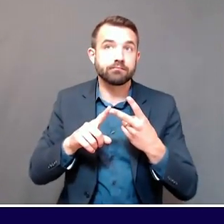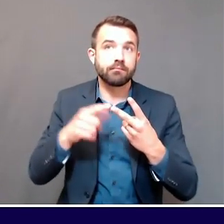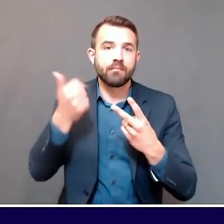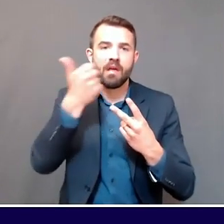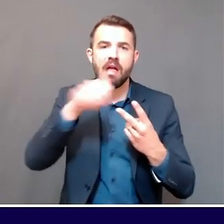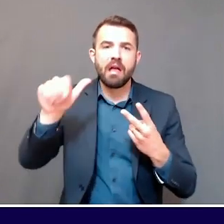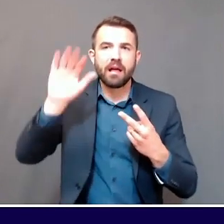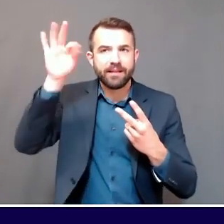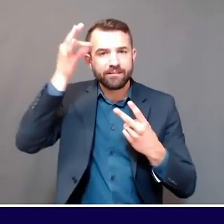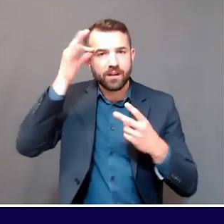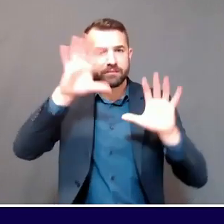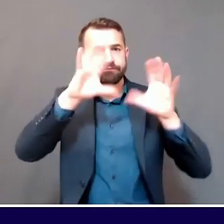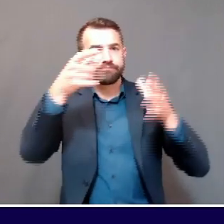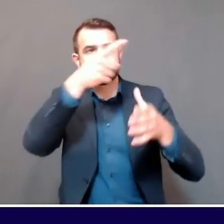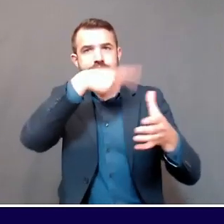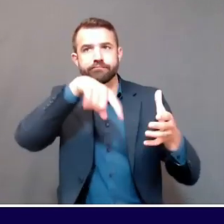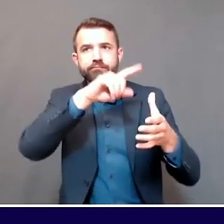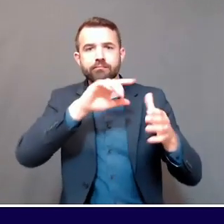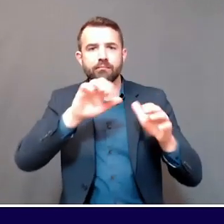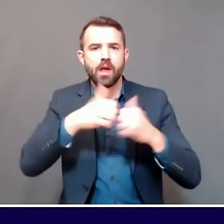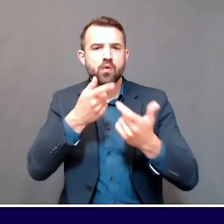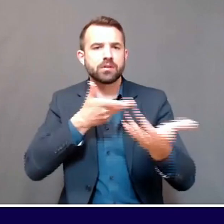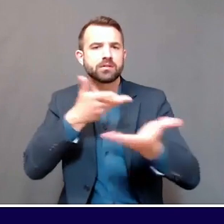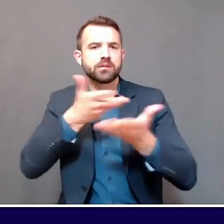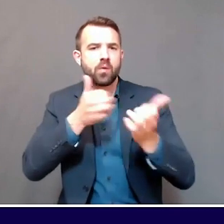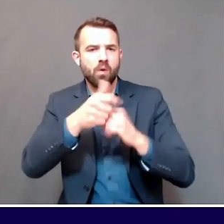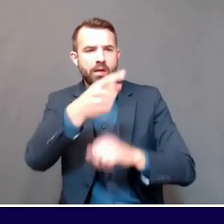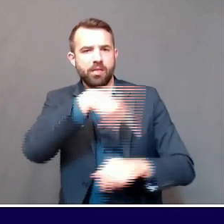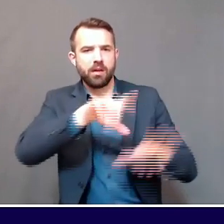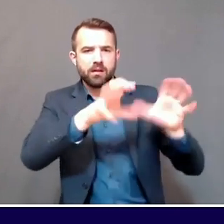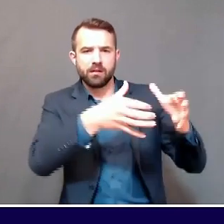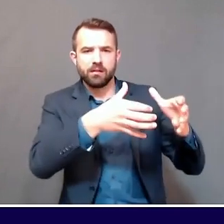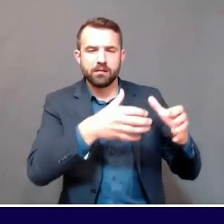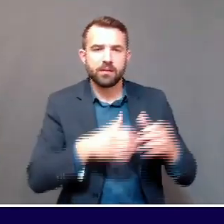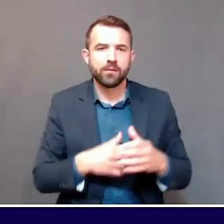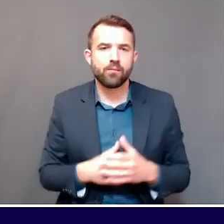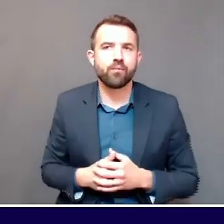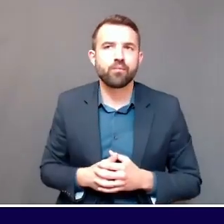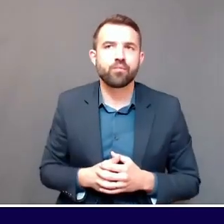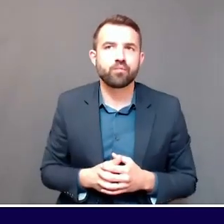what are the good things? What are the bad things? As succinctly as you